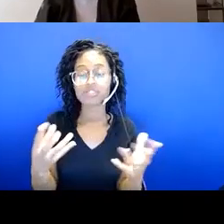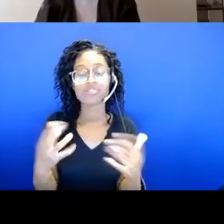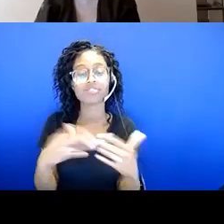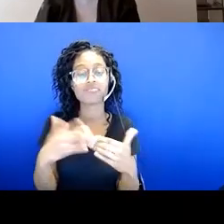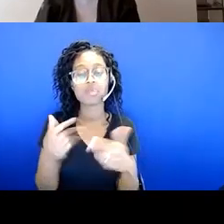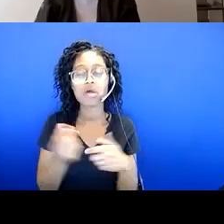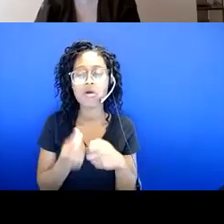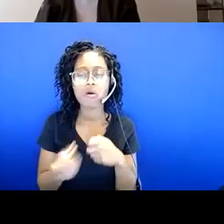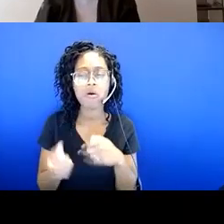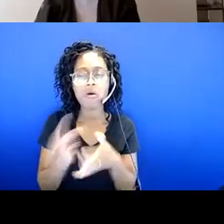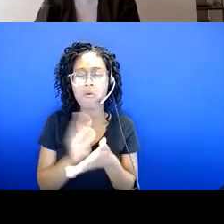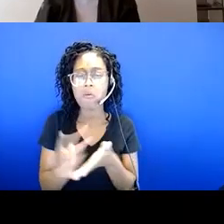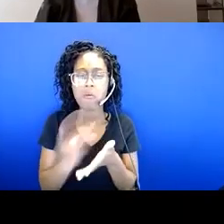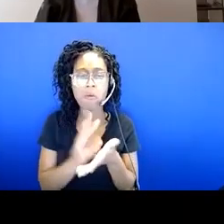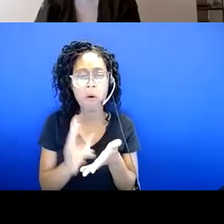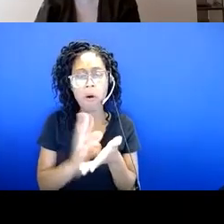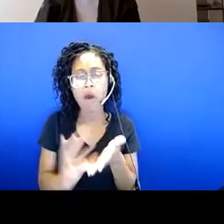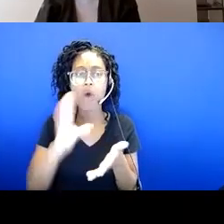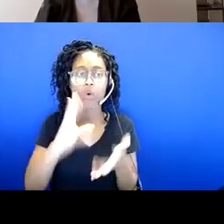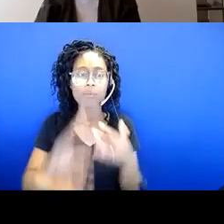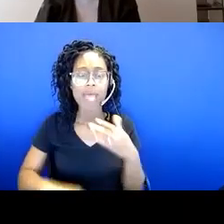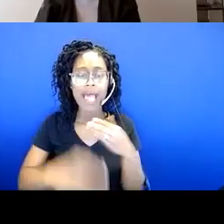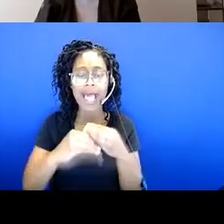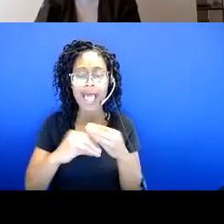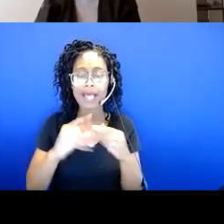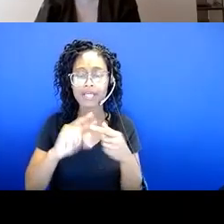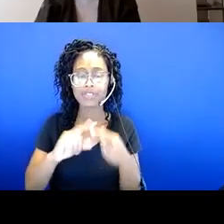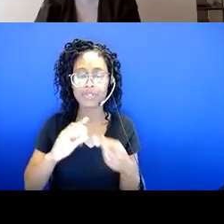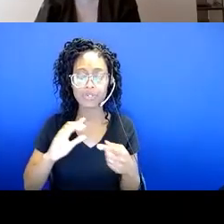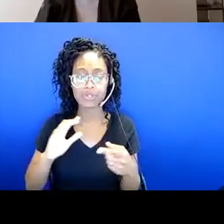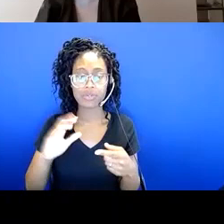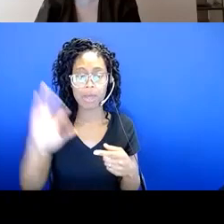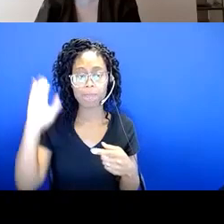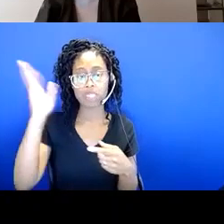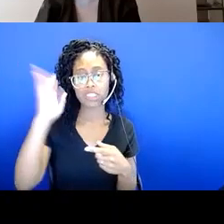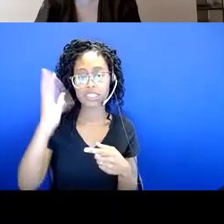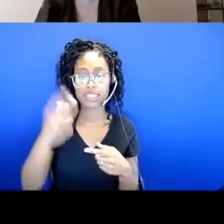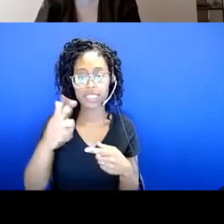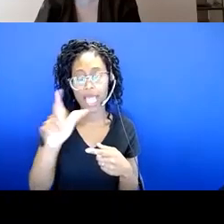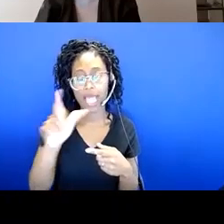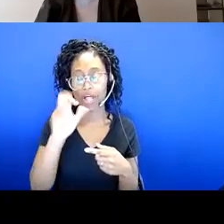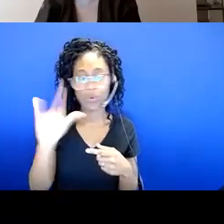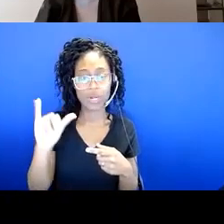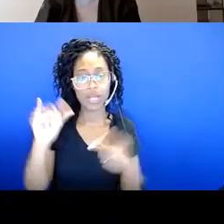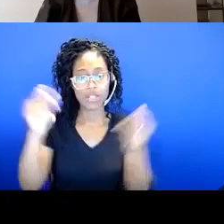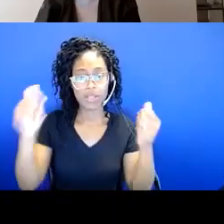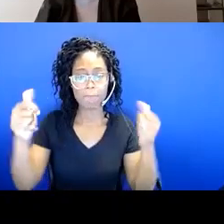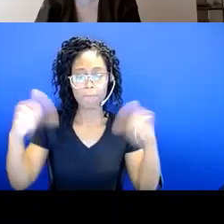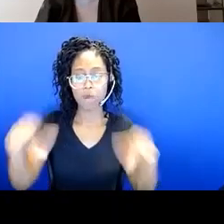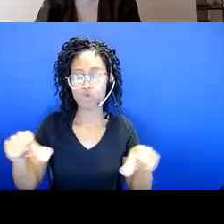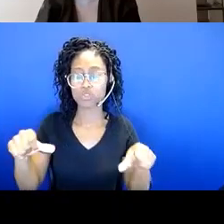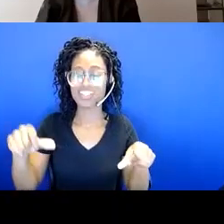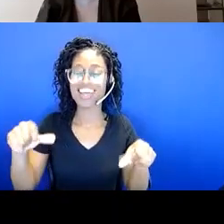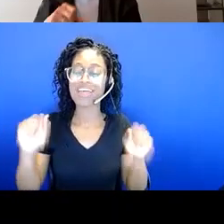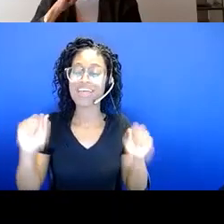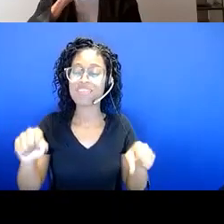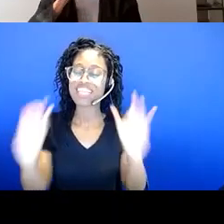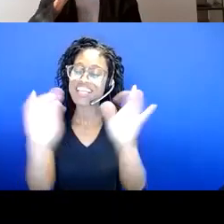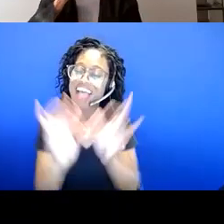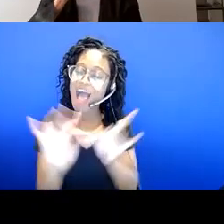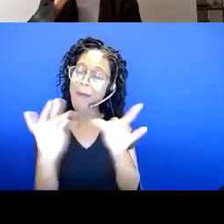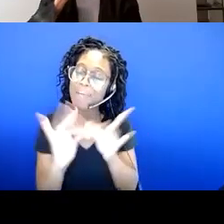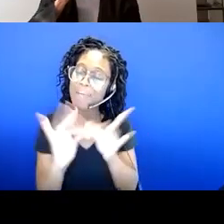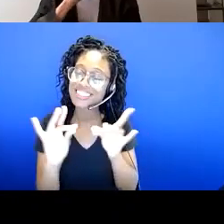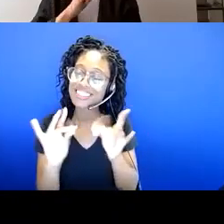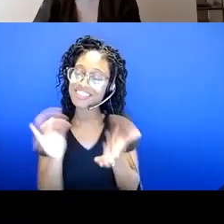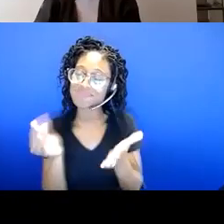be added to the presentation gallery or to the posters, the ability comments function,